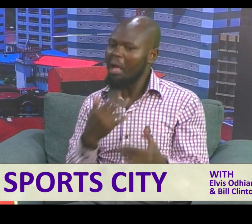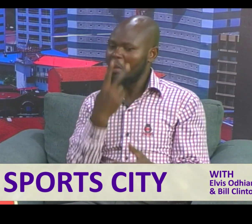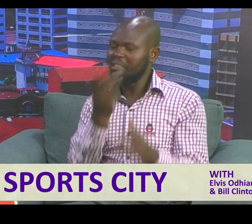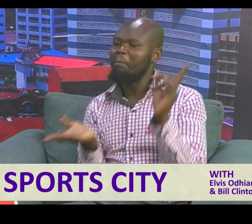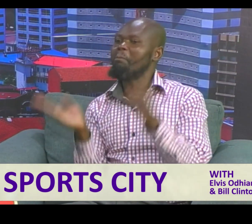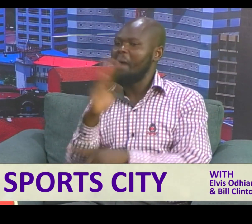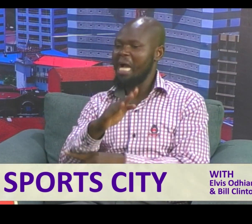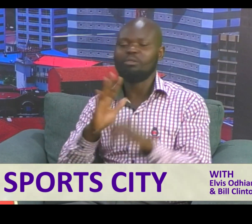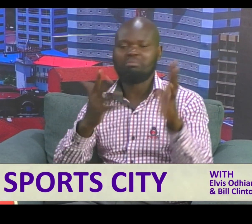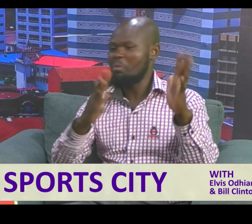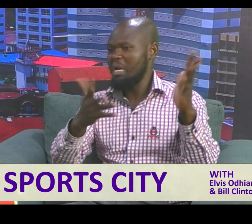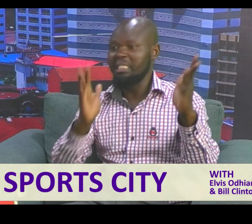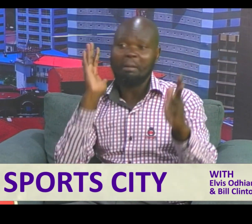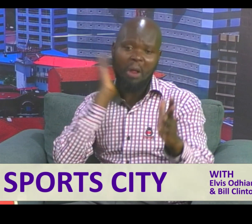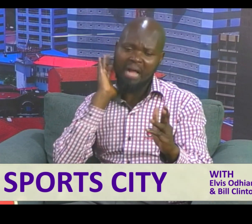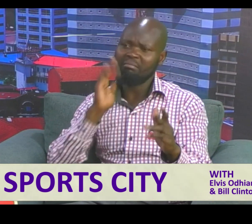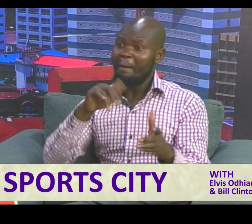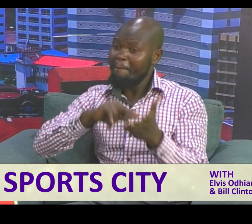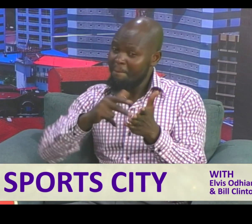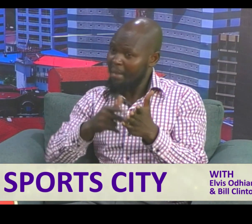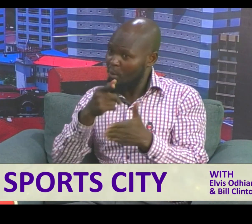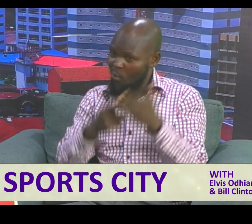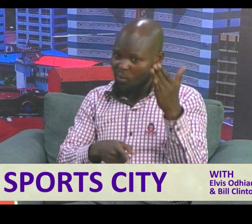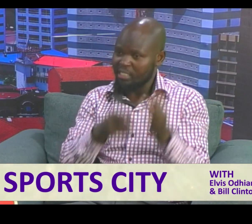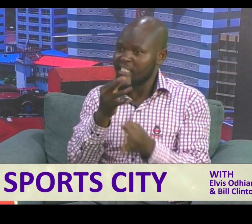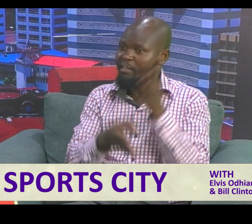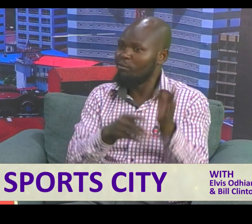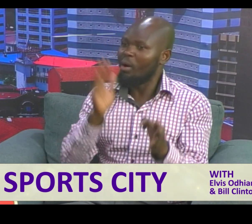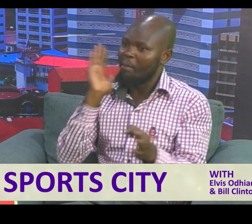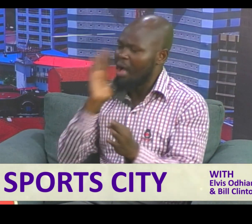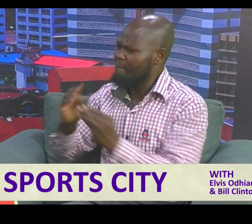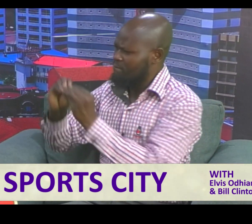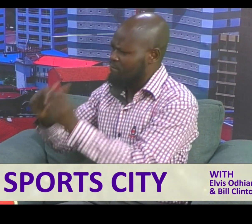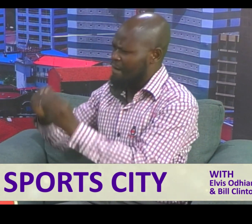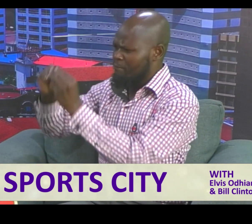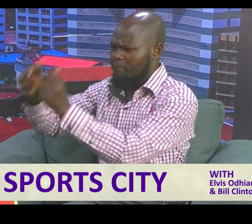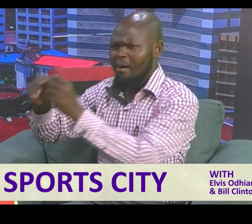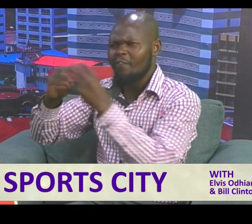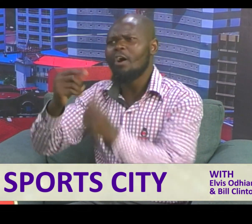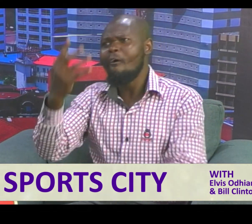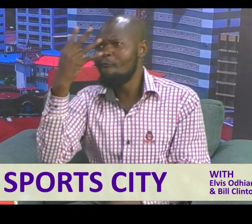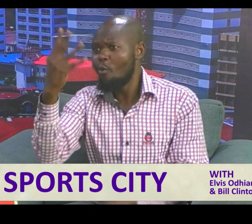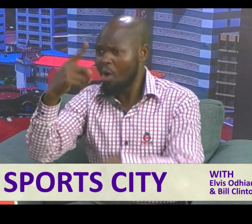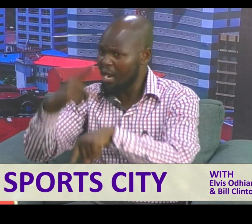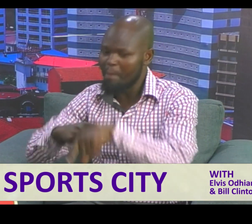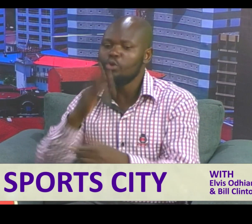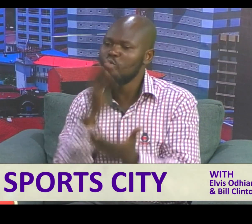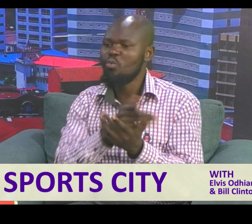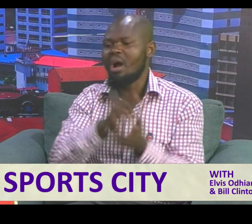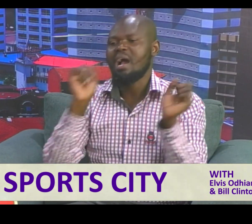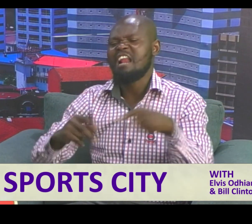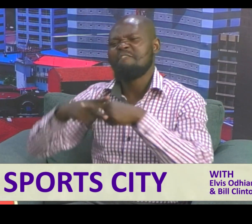own benefits. Right. And I really congratulate Muranga Seals because they are back to their winning